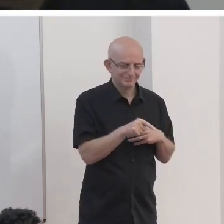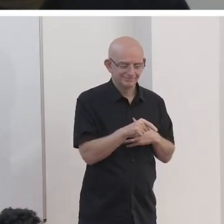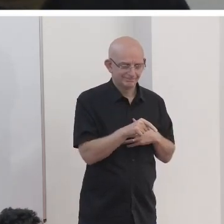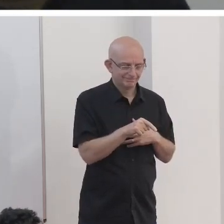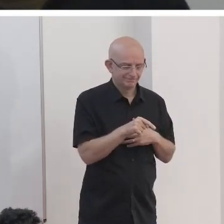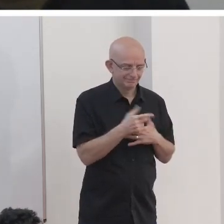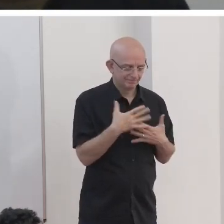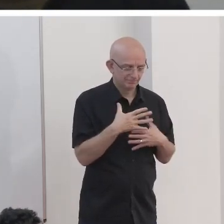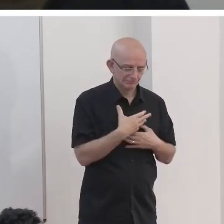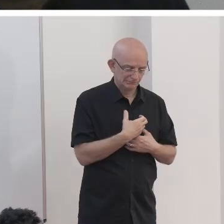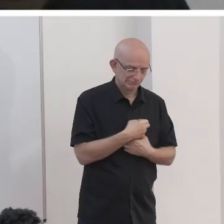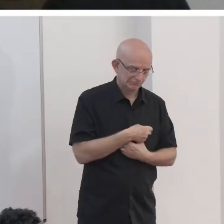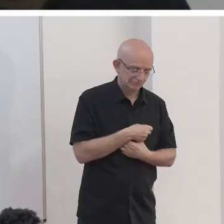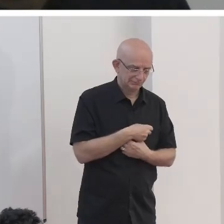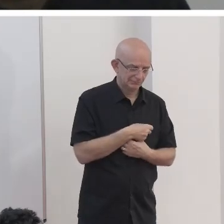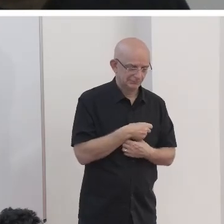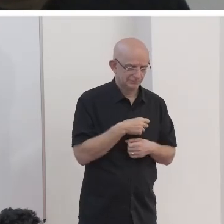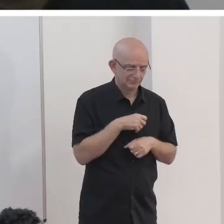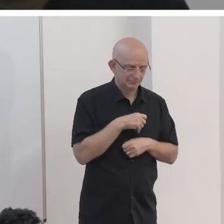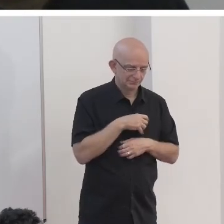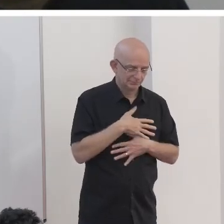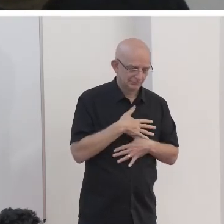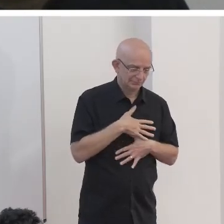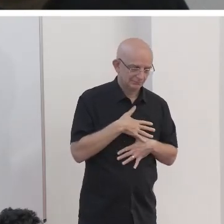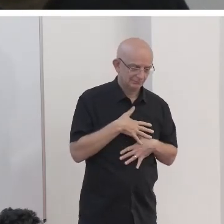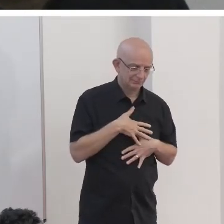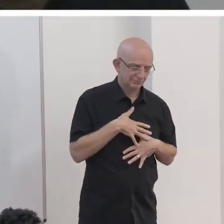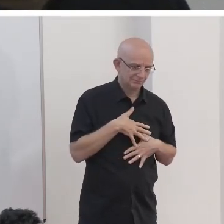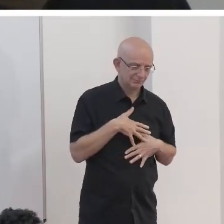and it we need to rescue it.